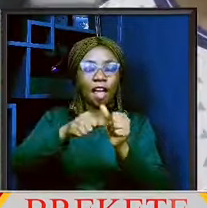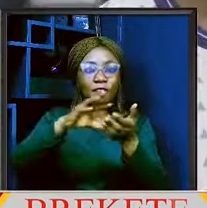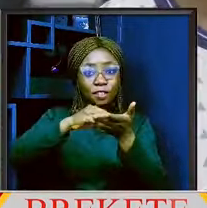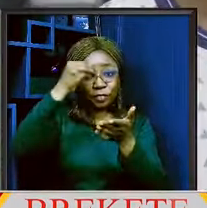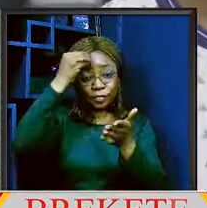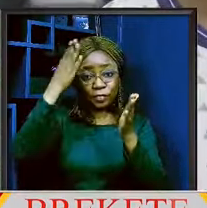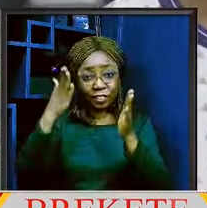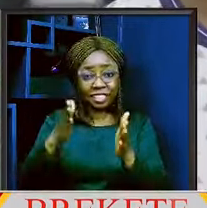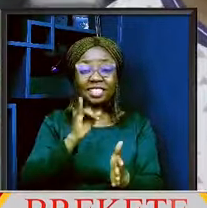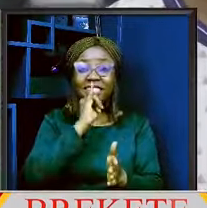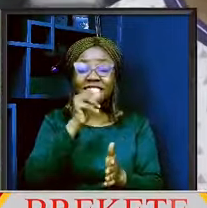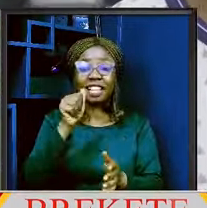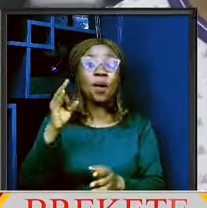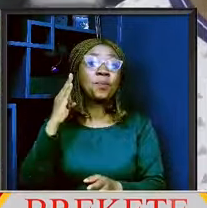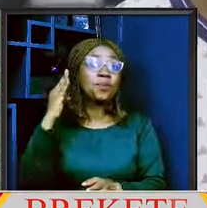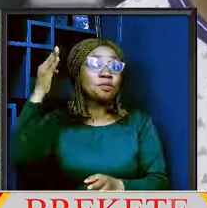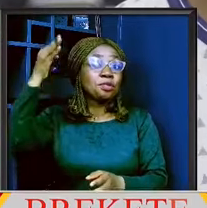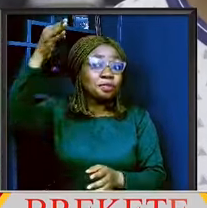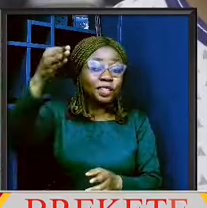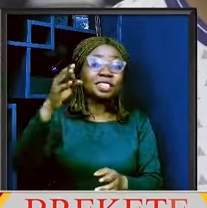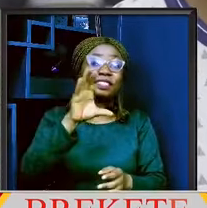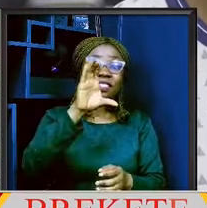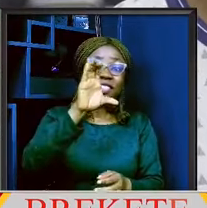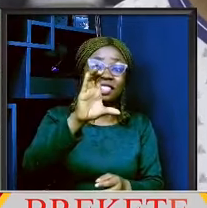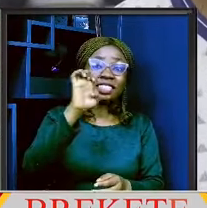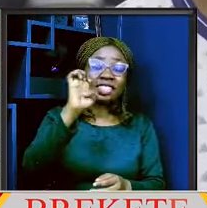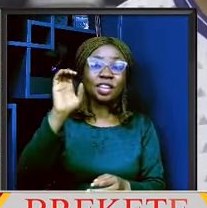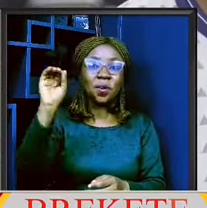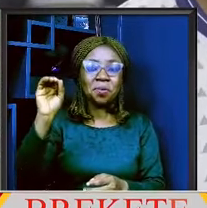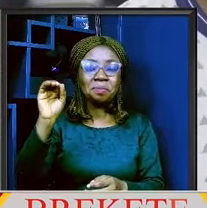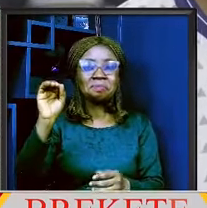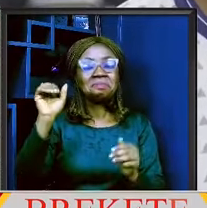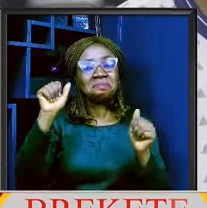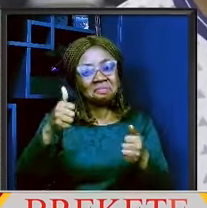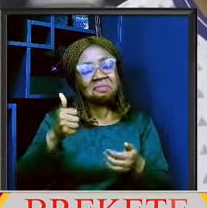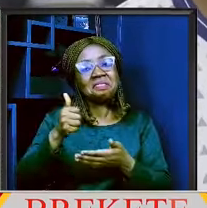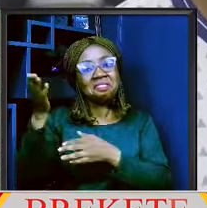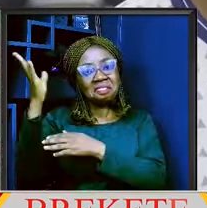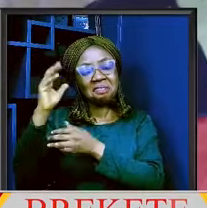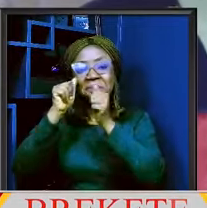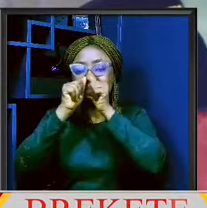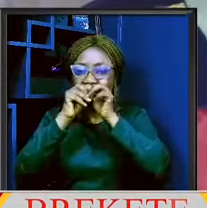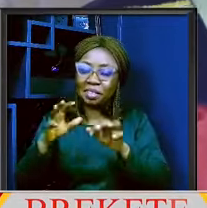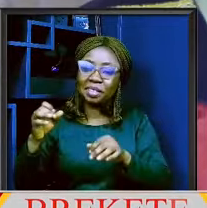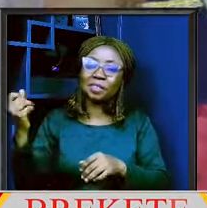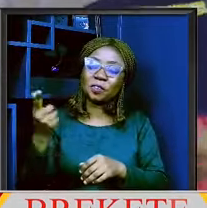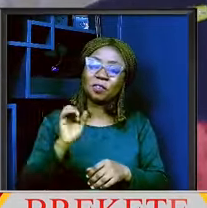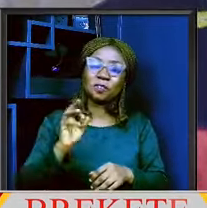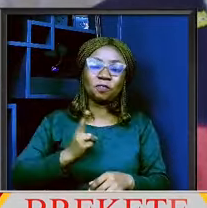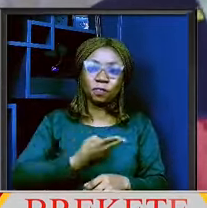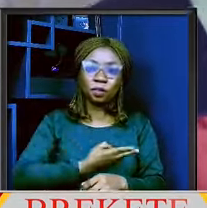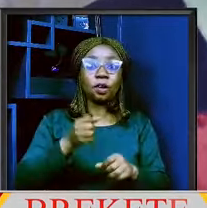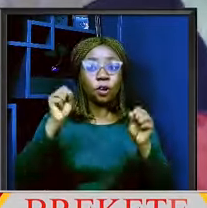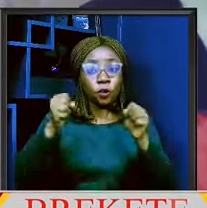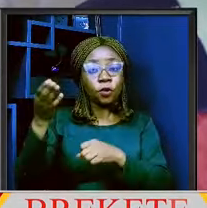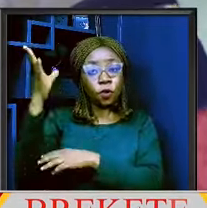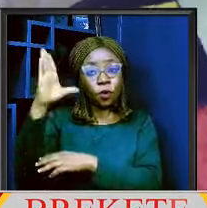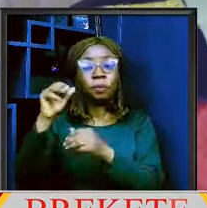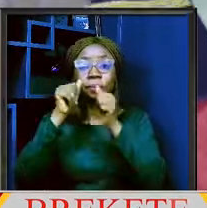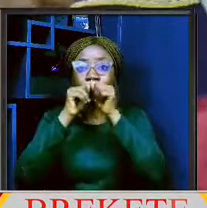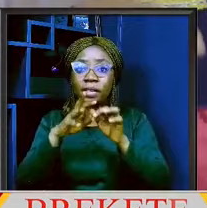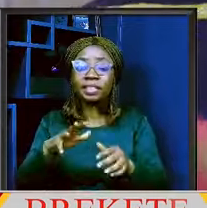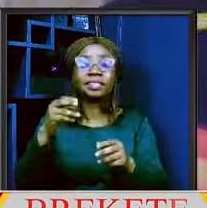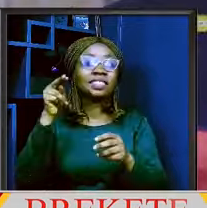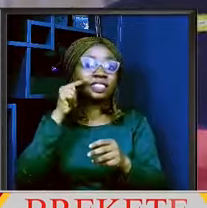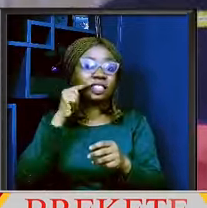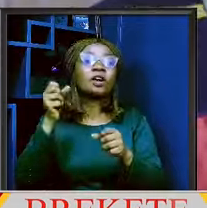Every student is a prospective CEO. May God bless all of us. Amen. May God bless Nigeria.